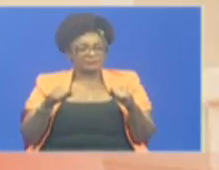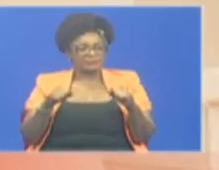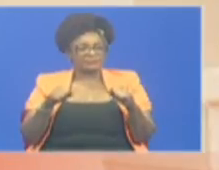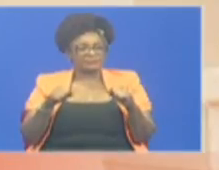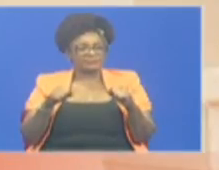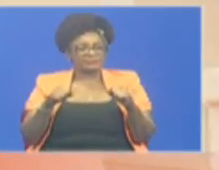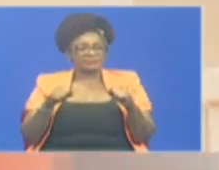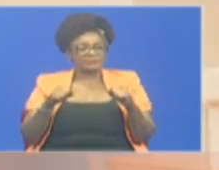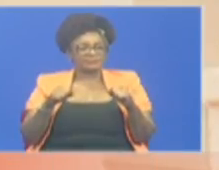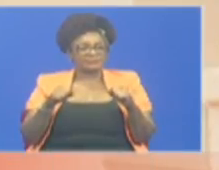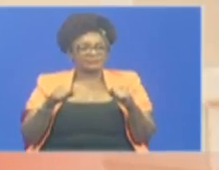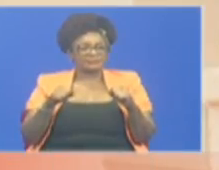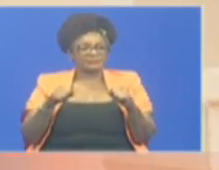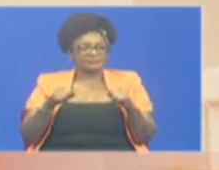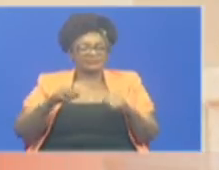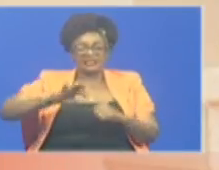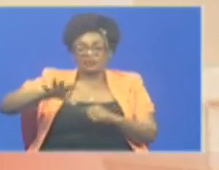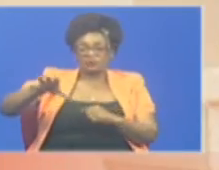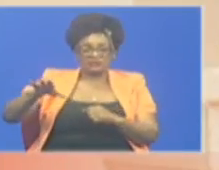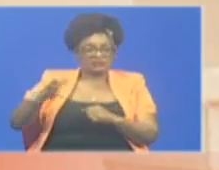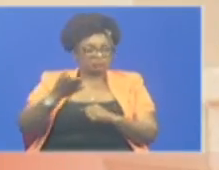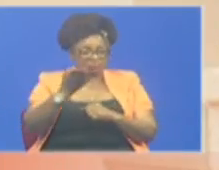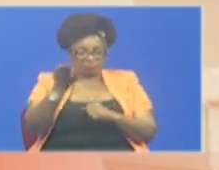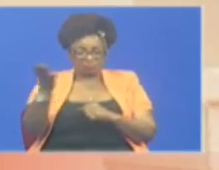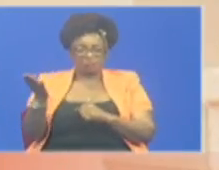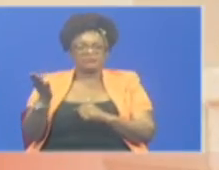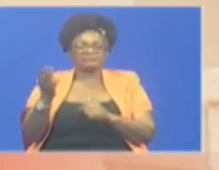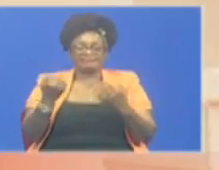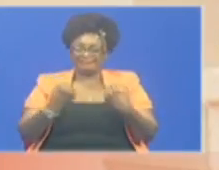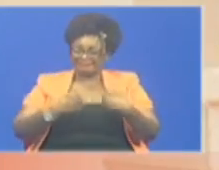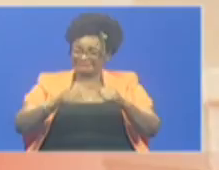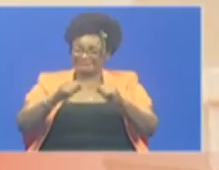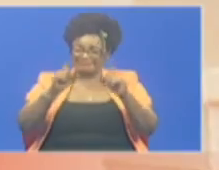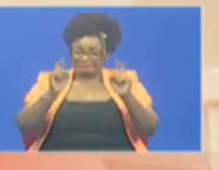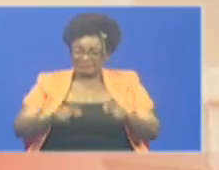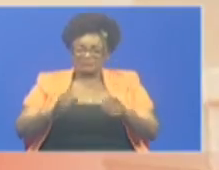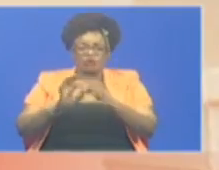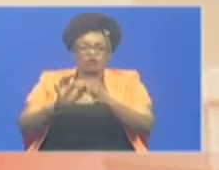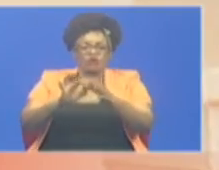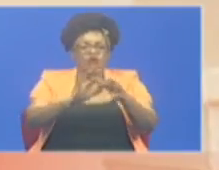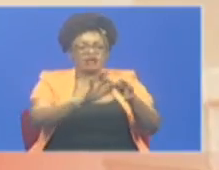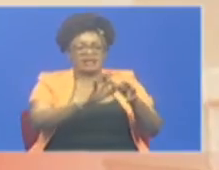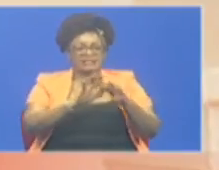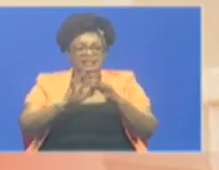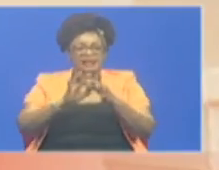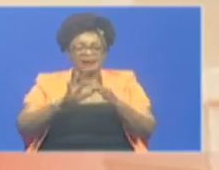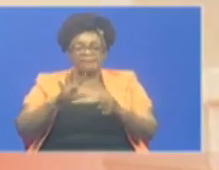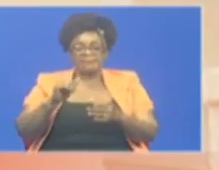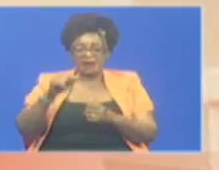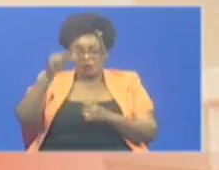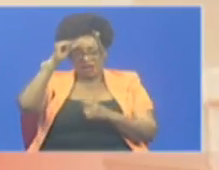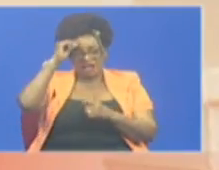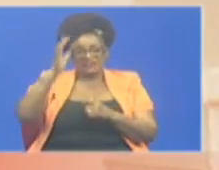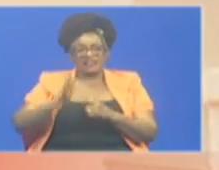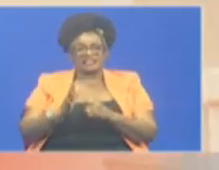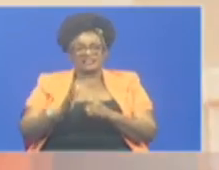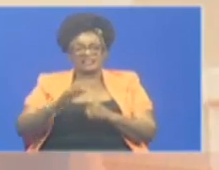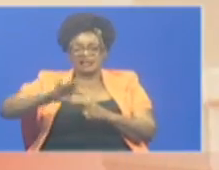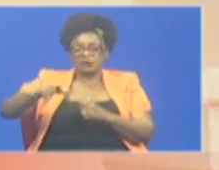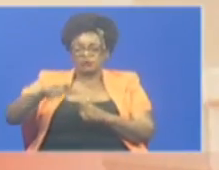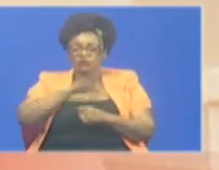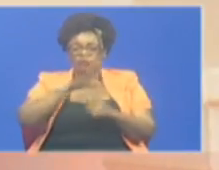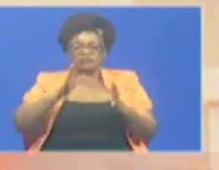In the counties as well, these efforts should be coordinated jointly by our governors and county